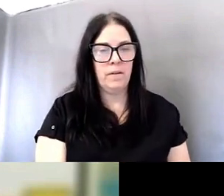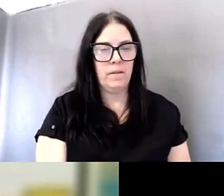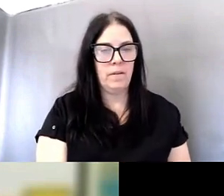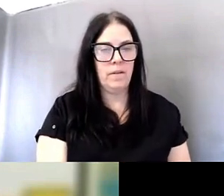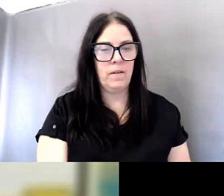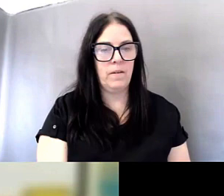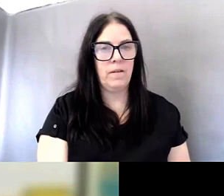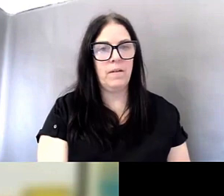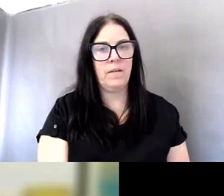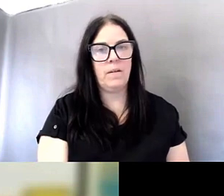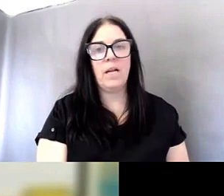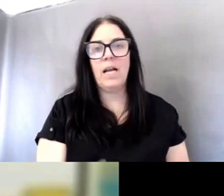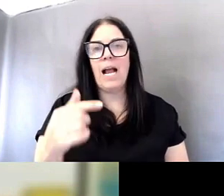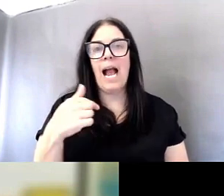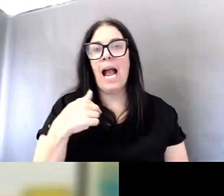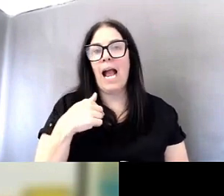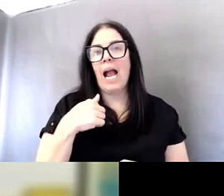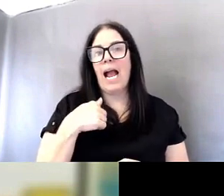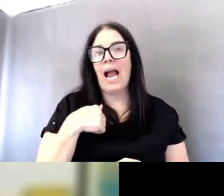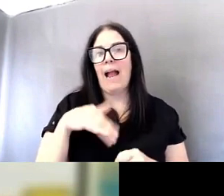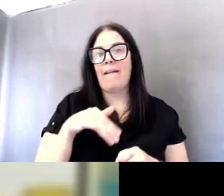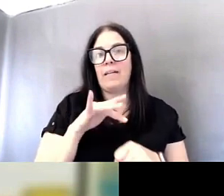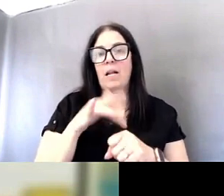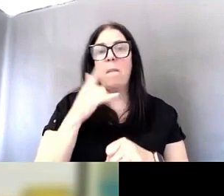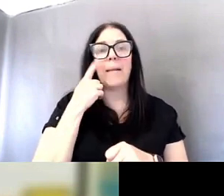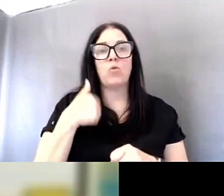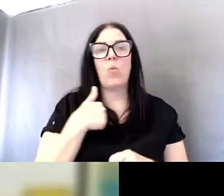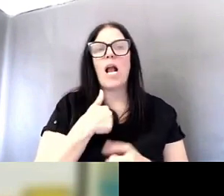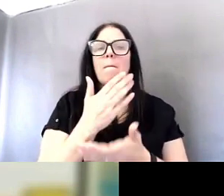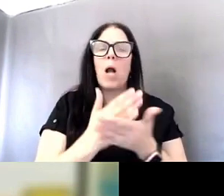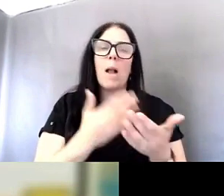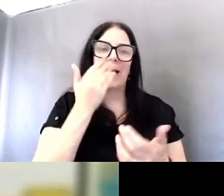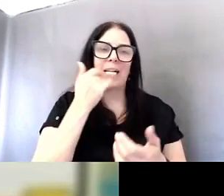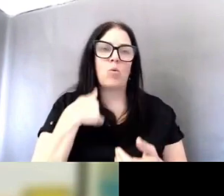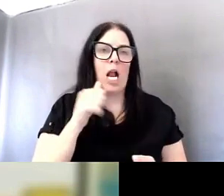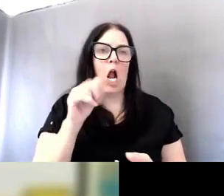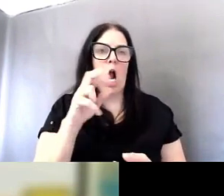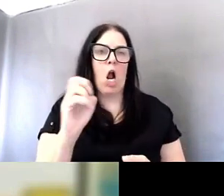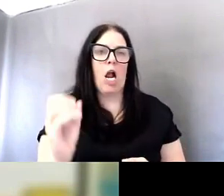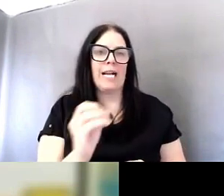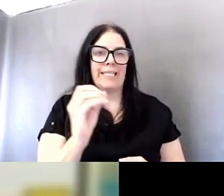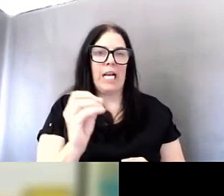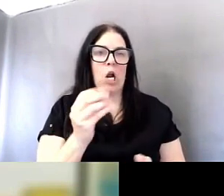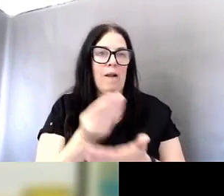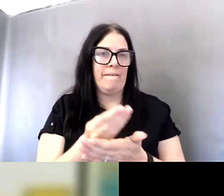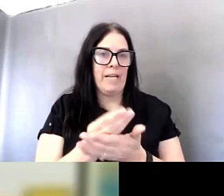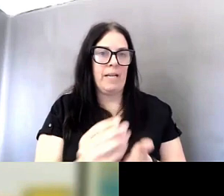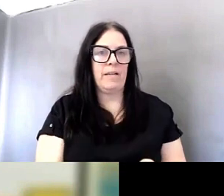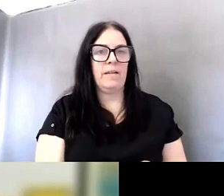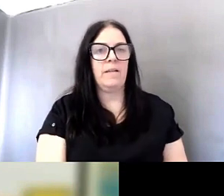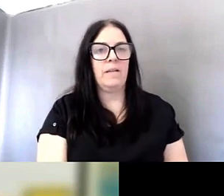It partly because we are an Ontario funded organization, and partly because it was a lot of